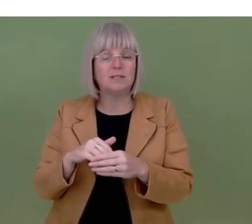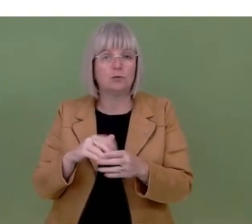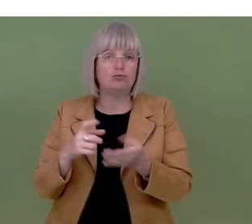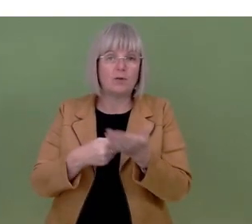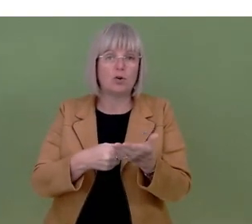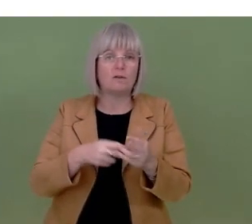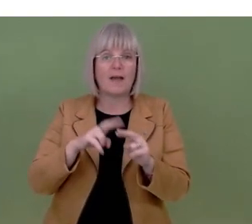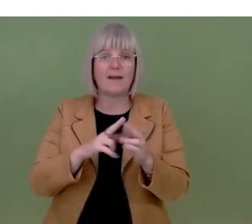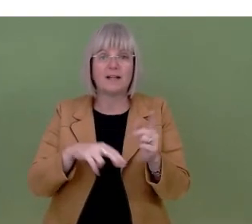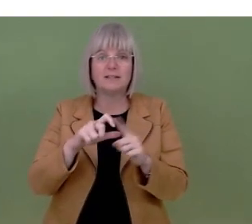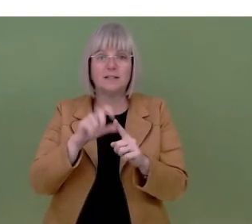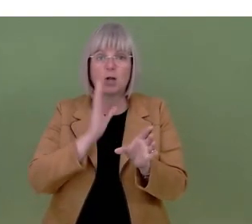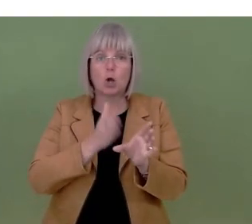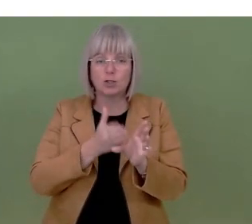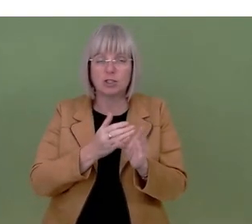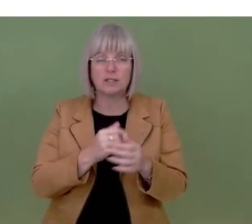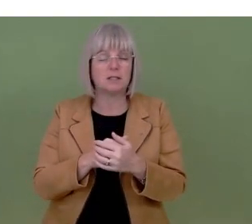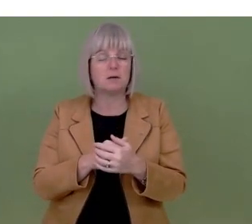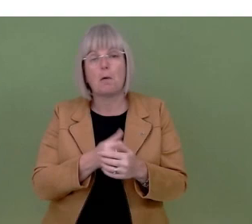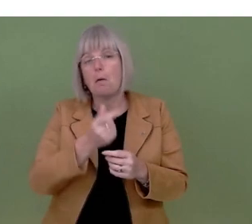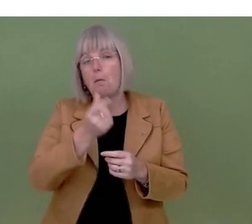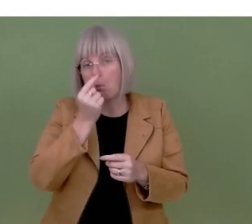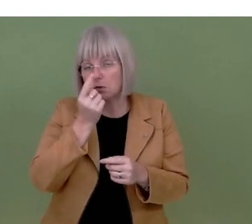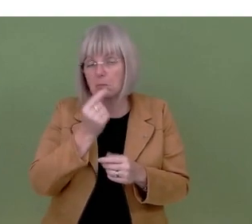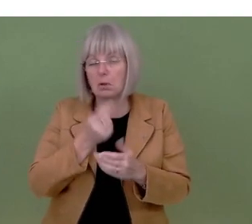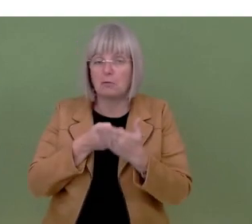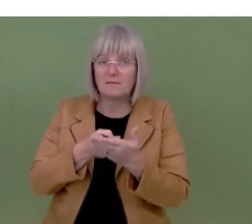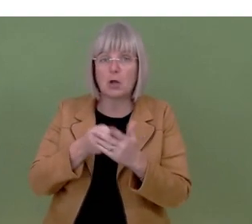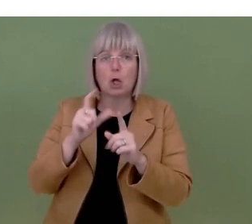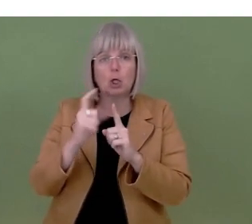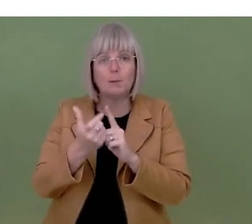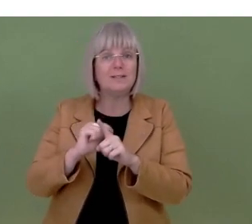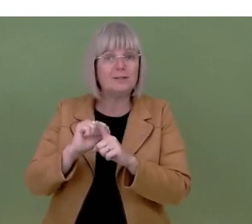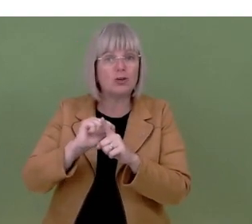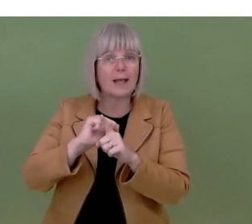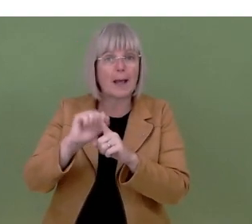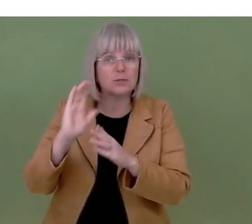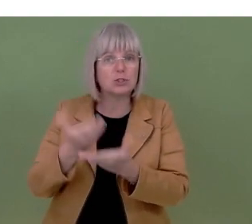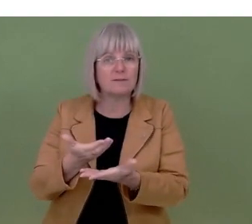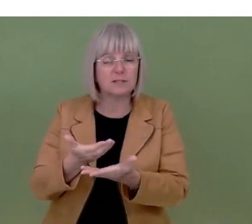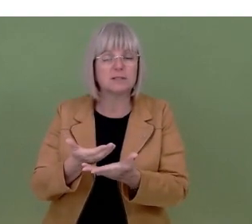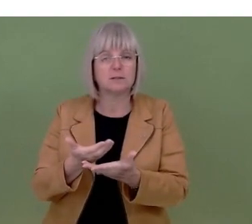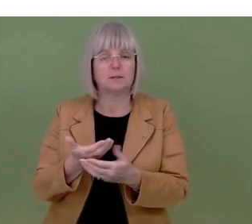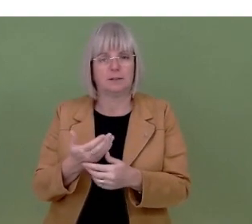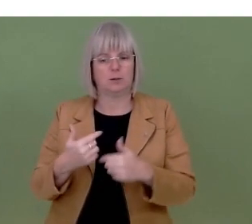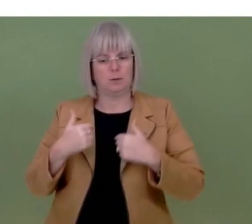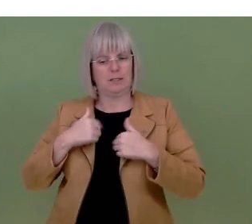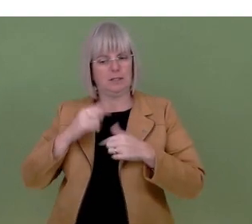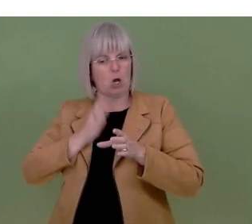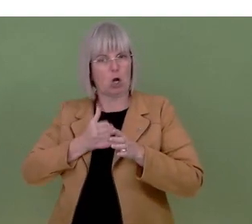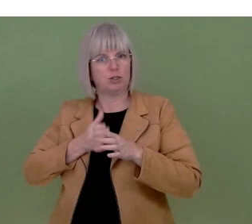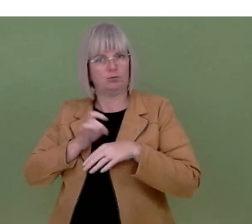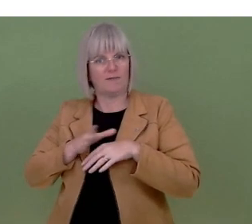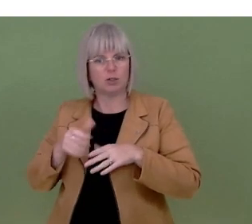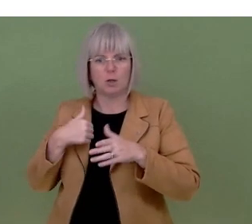but also possibly onto community rehab services, where as psychological professionals, we provide consultation and supervision